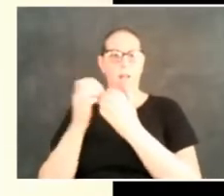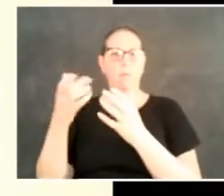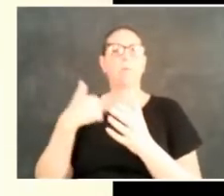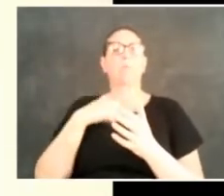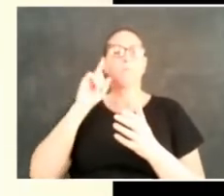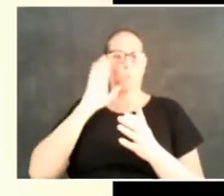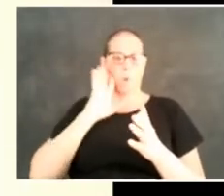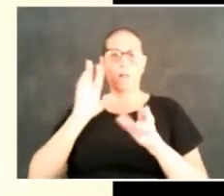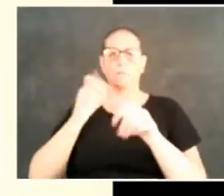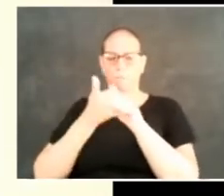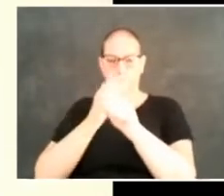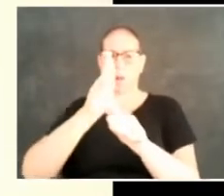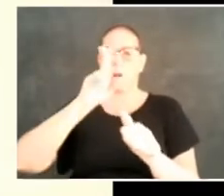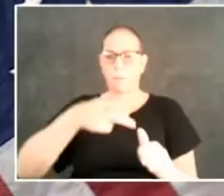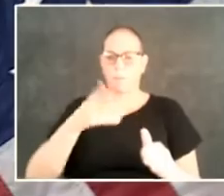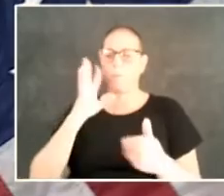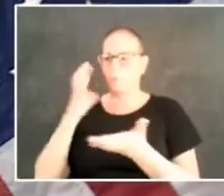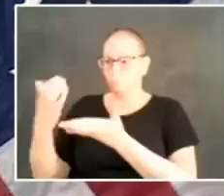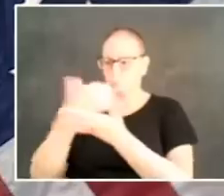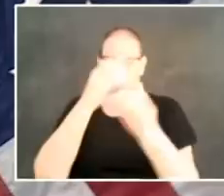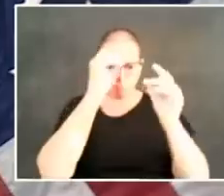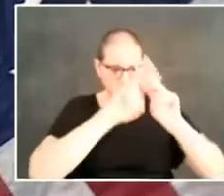Good, thank you.